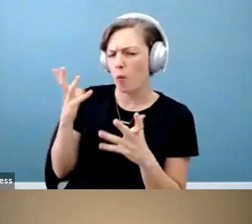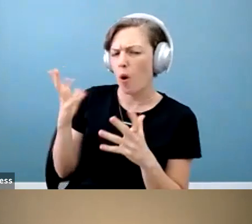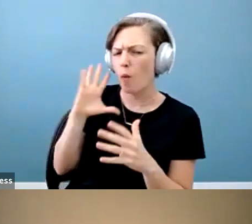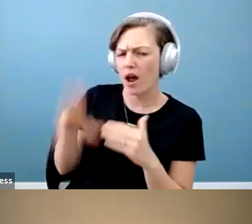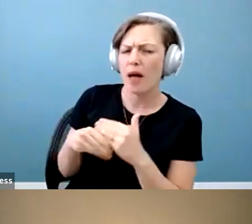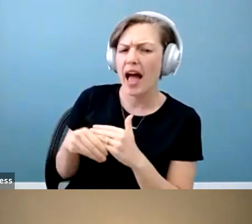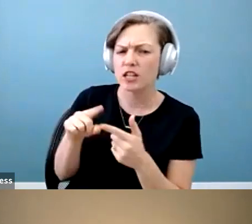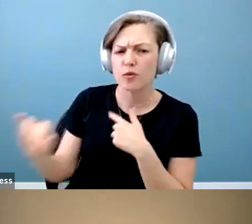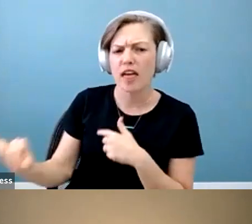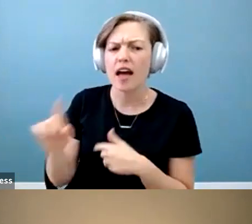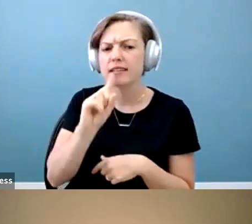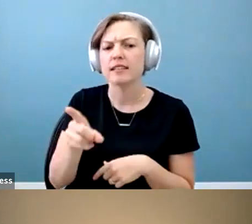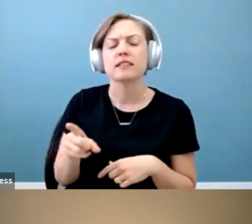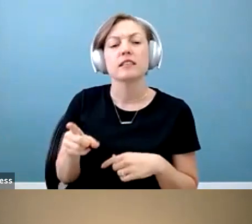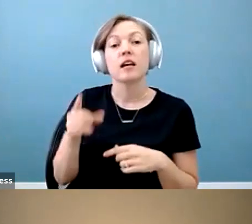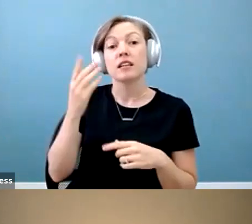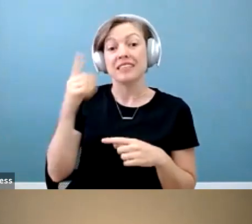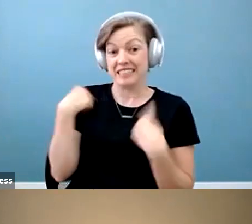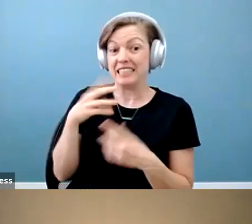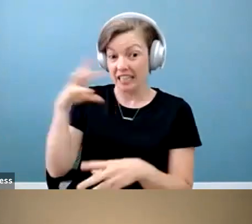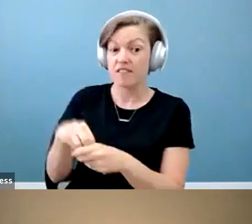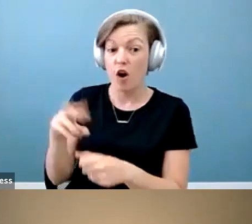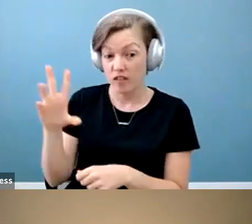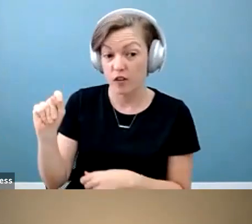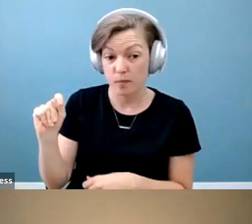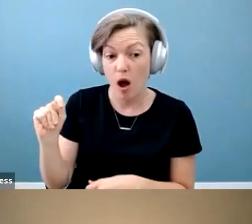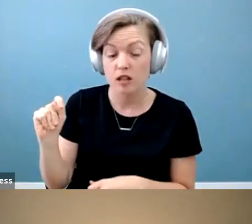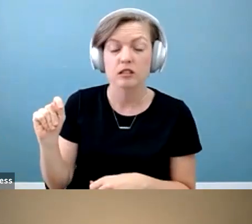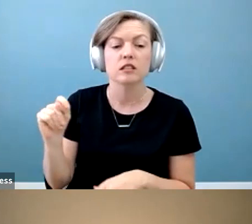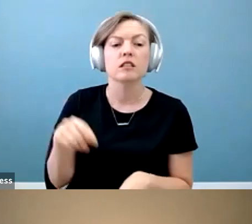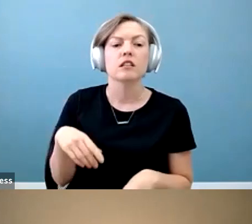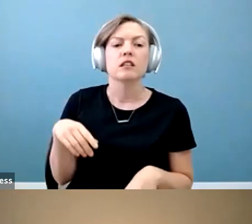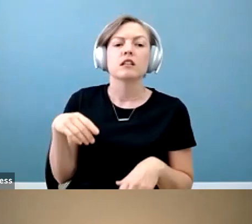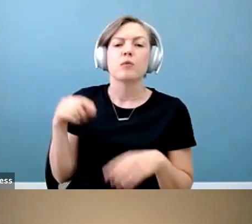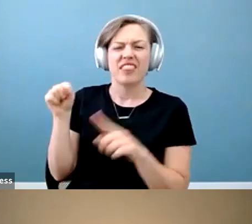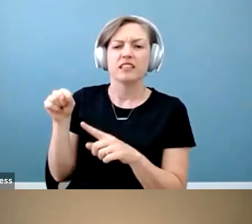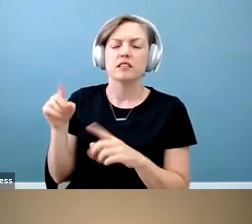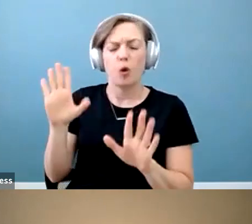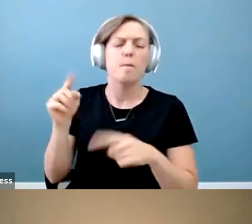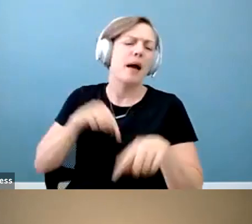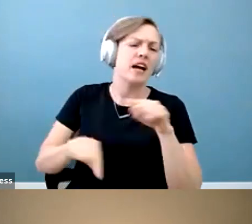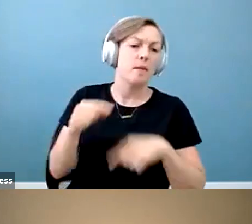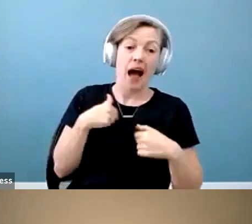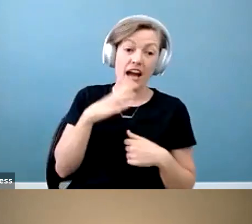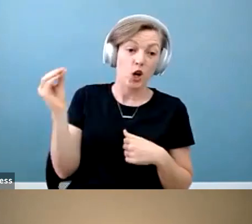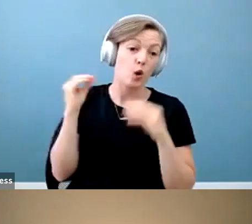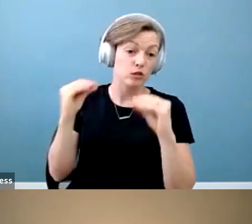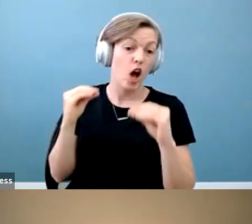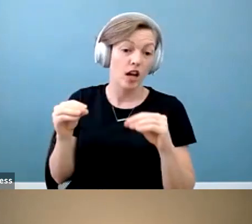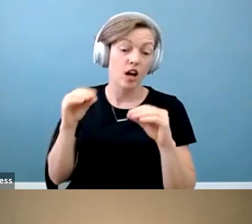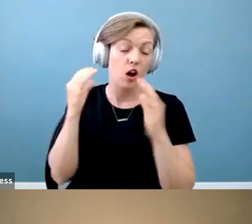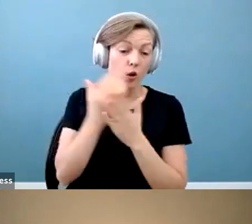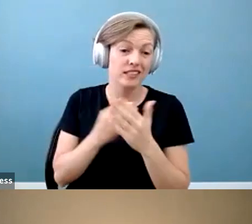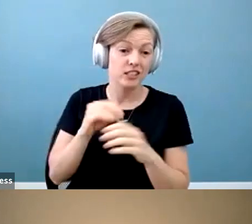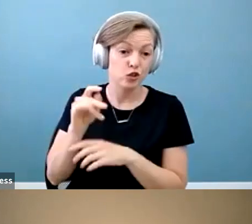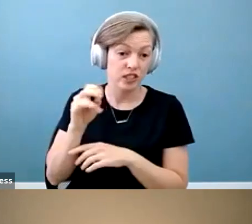is since getting involved in Vermont with this, so back up, I co-taught a course in eugenics where we focused on